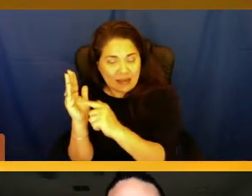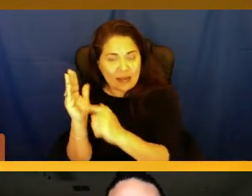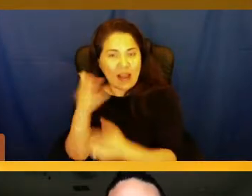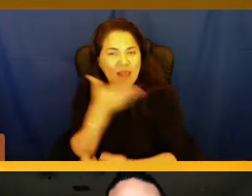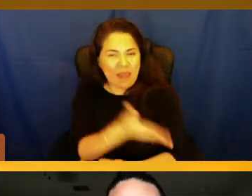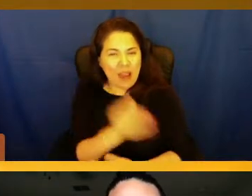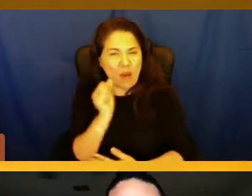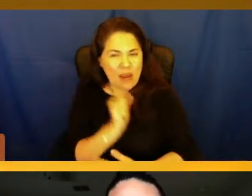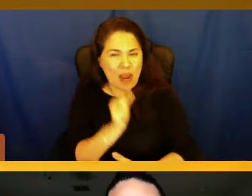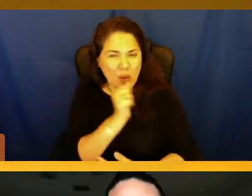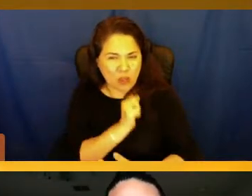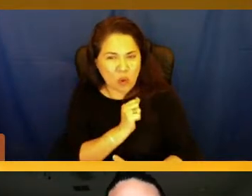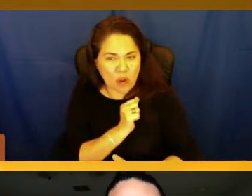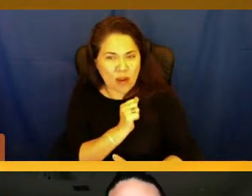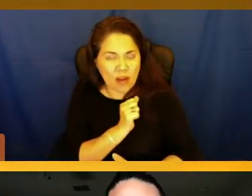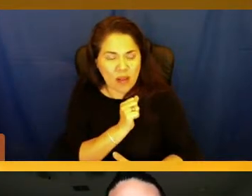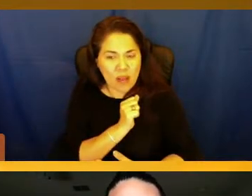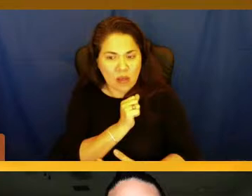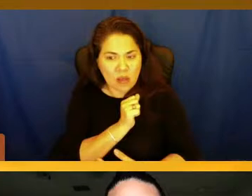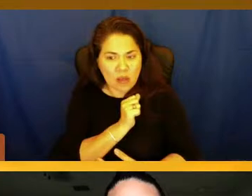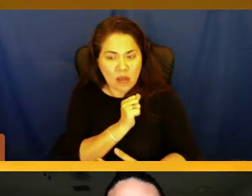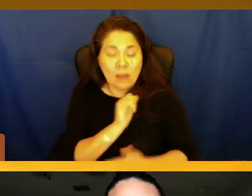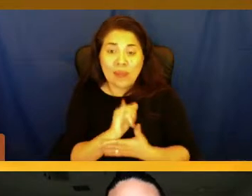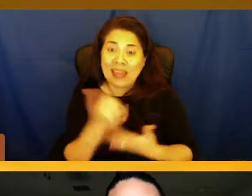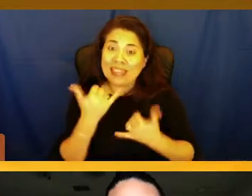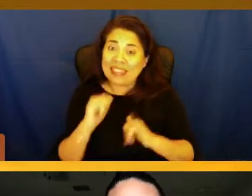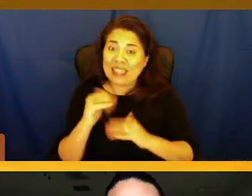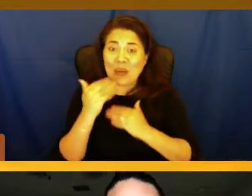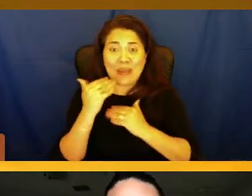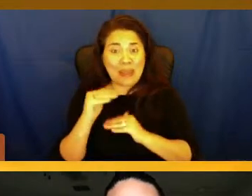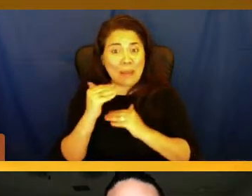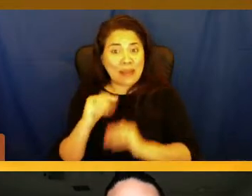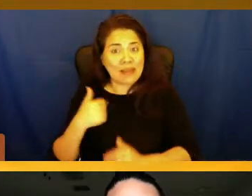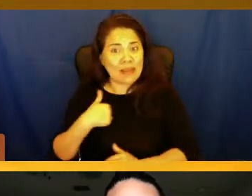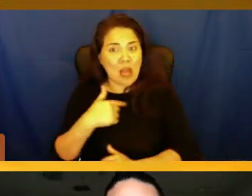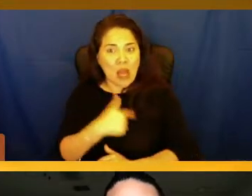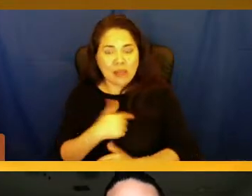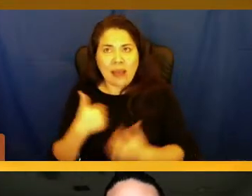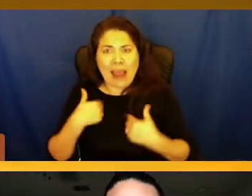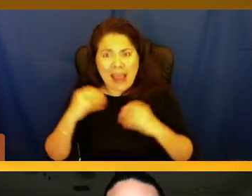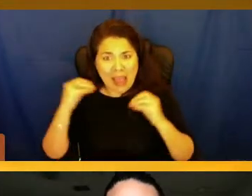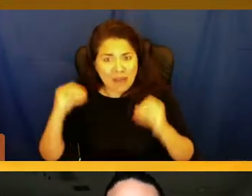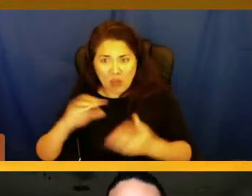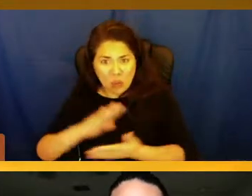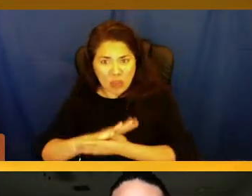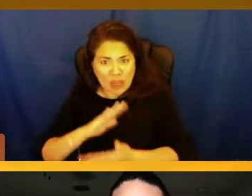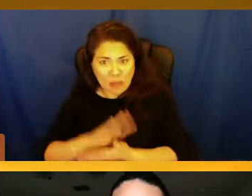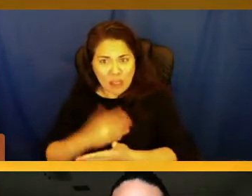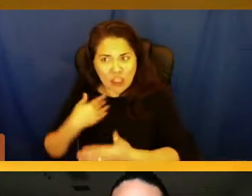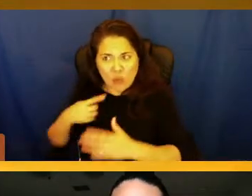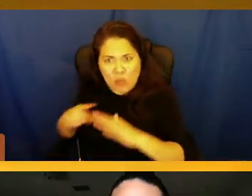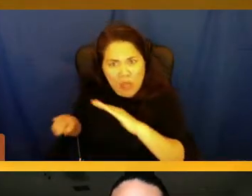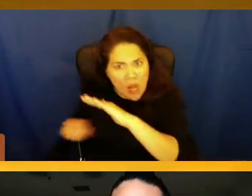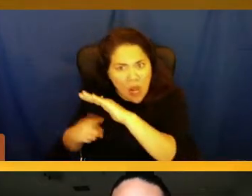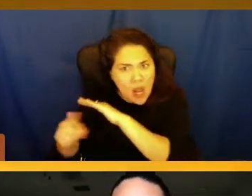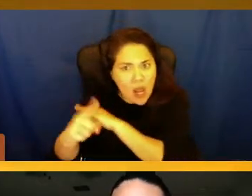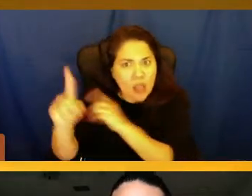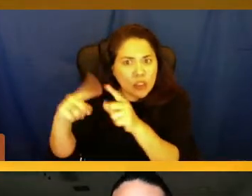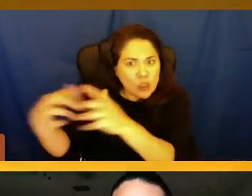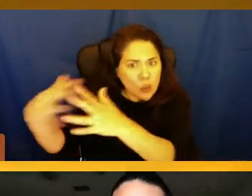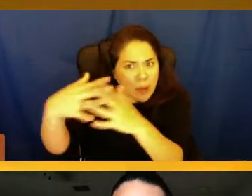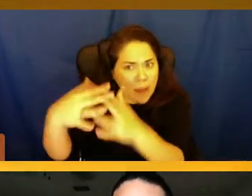well as other requirements, but that limits Yaquis who didn't have documentation when we fled over to the U.S.